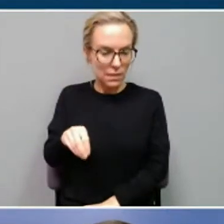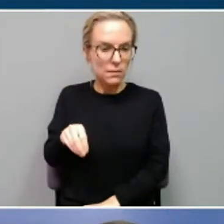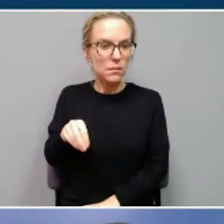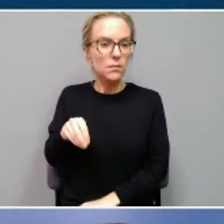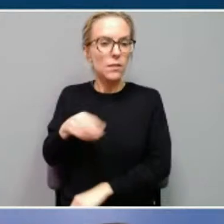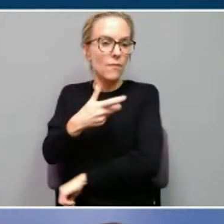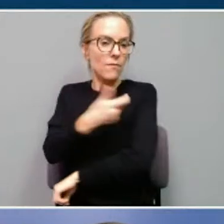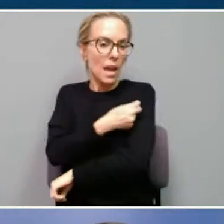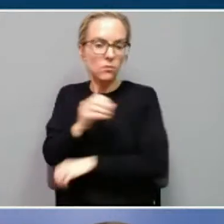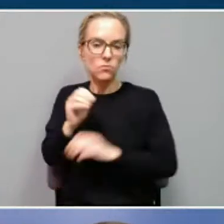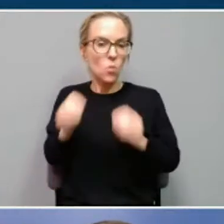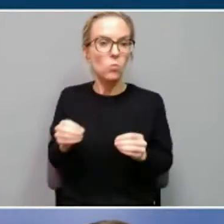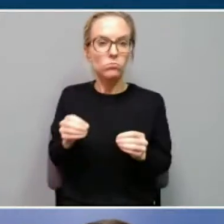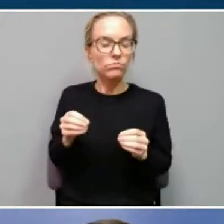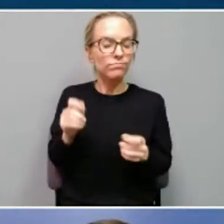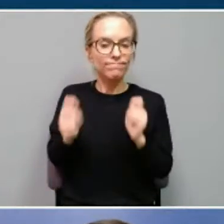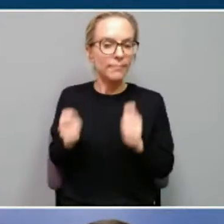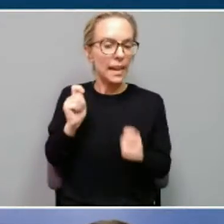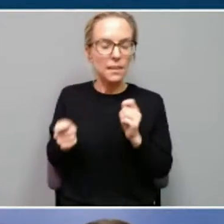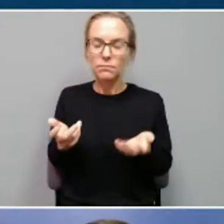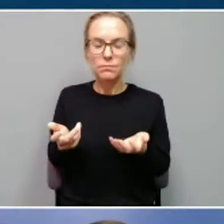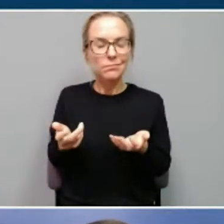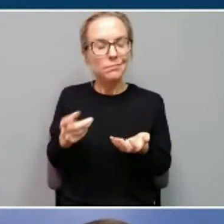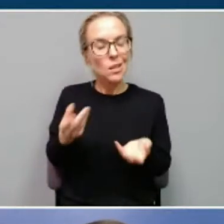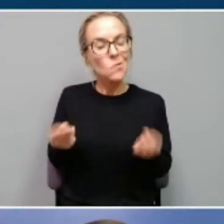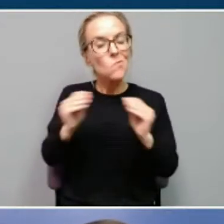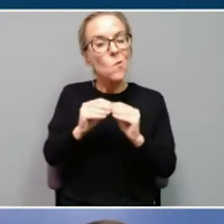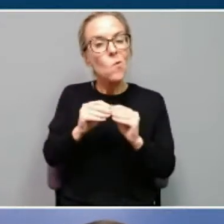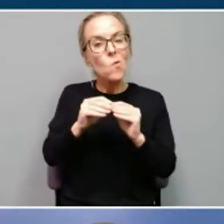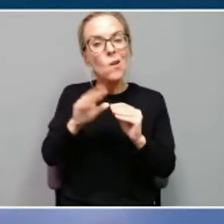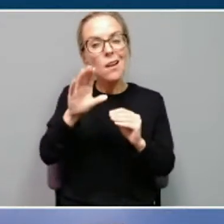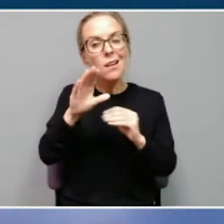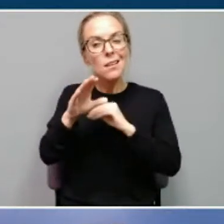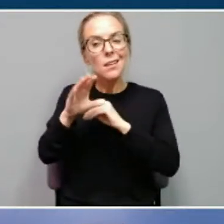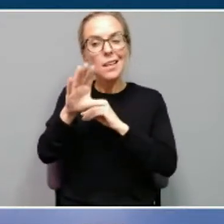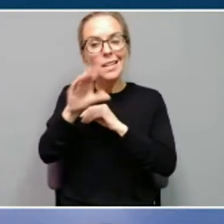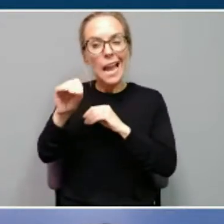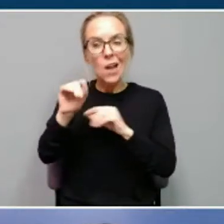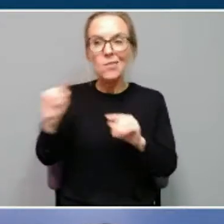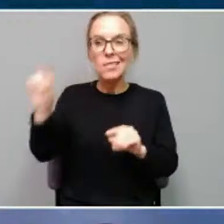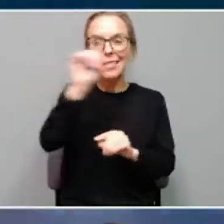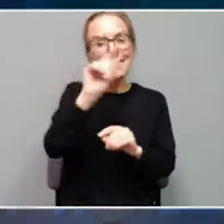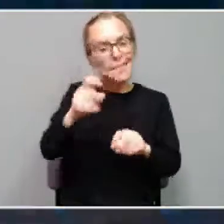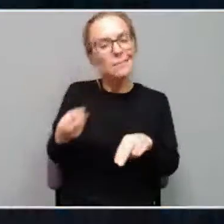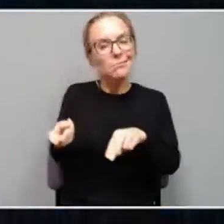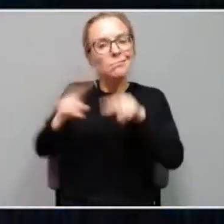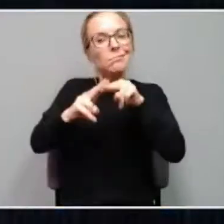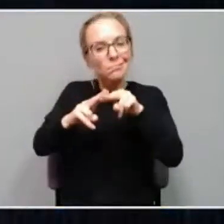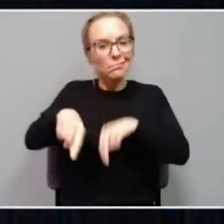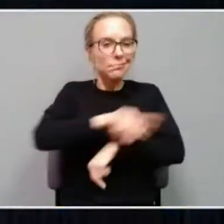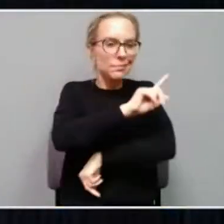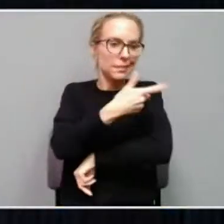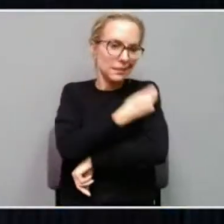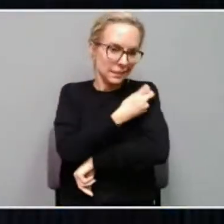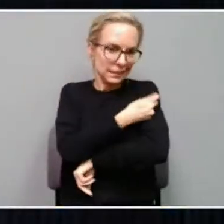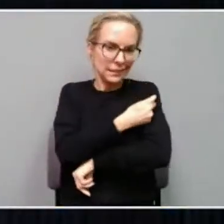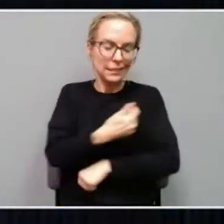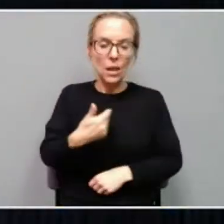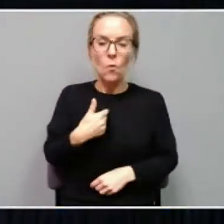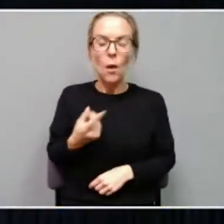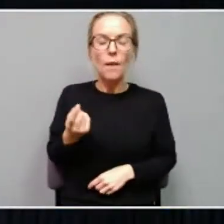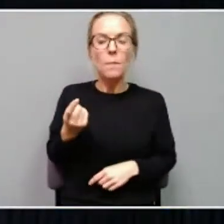change in that. We need a lot more counties that have 40+% of their population vaccinated. We do have one change in